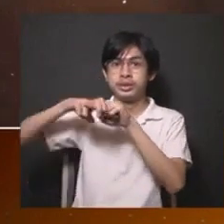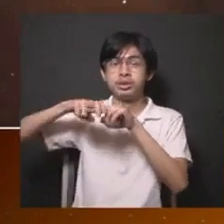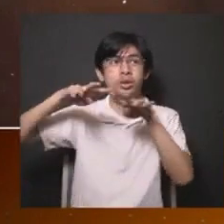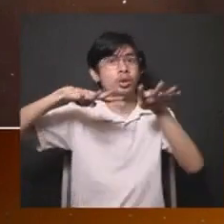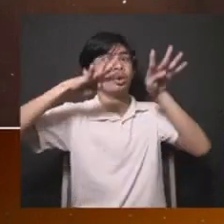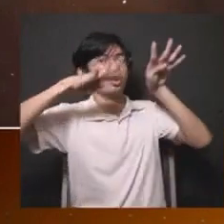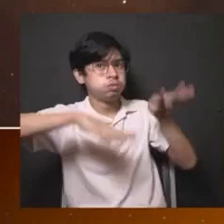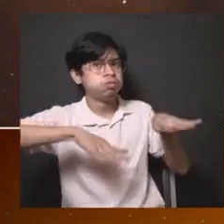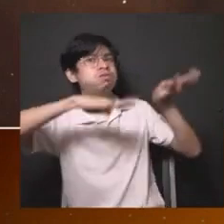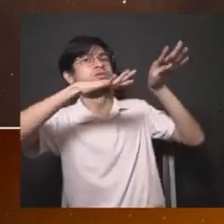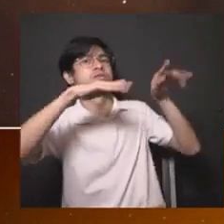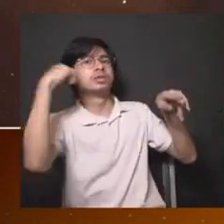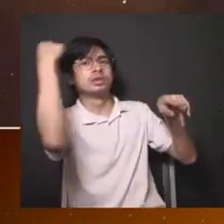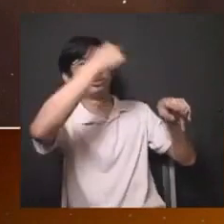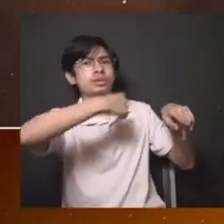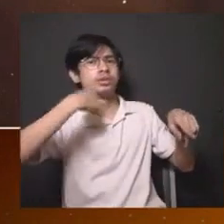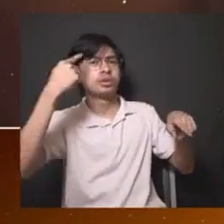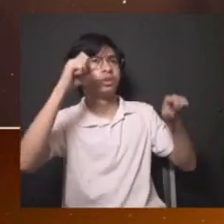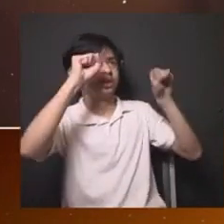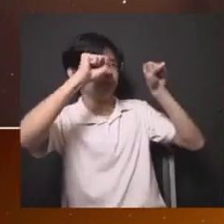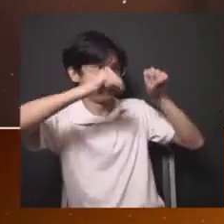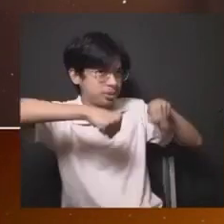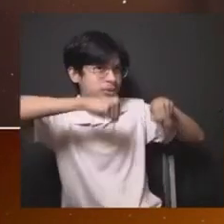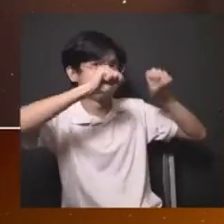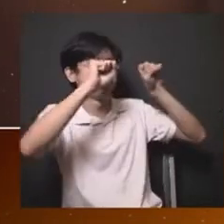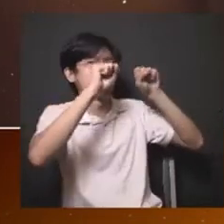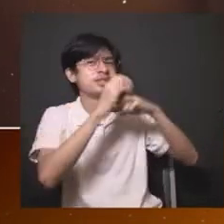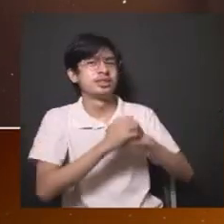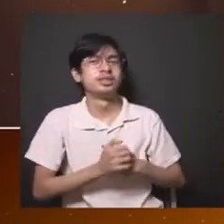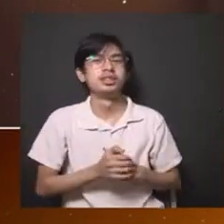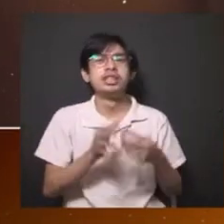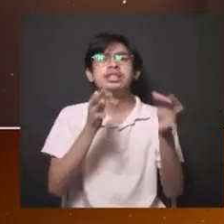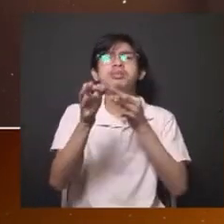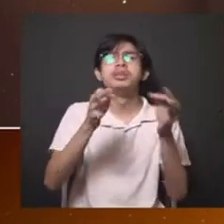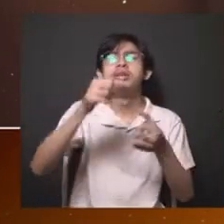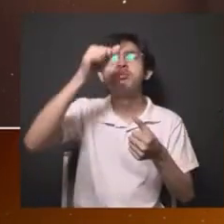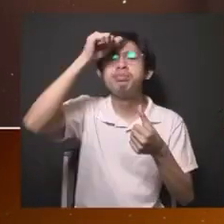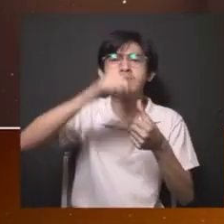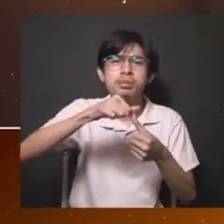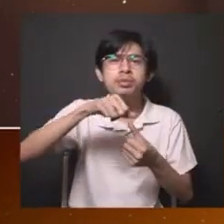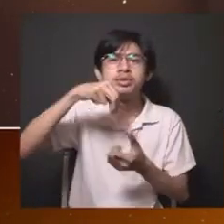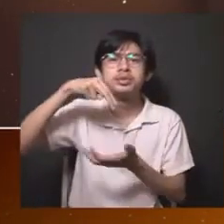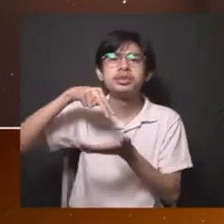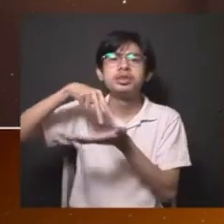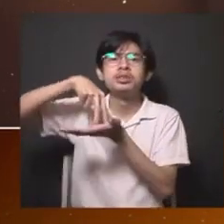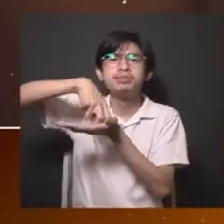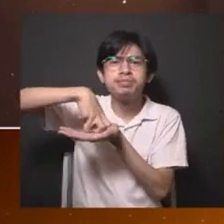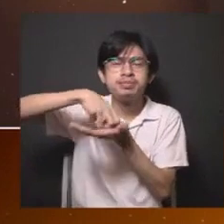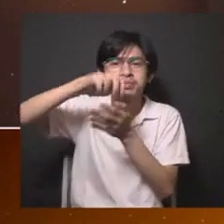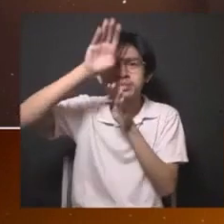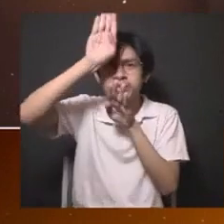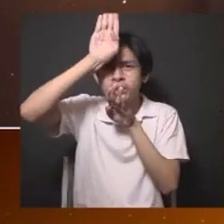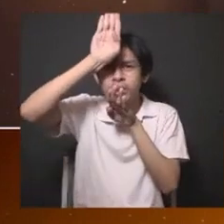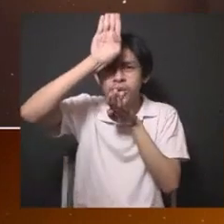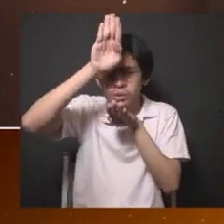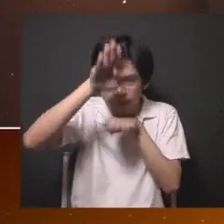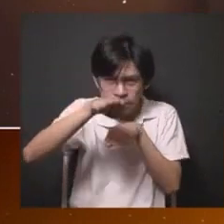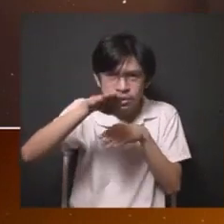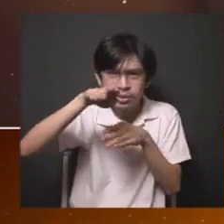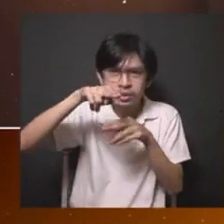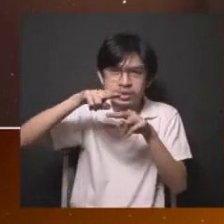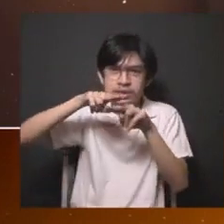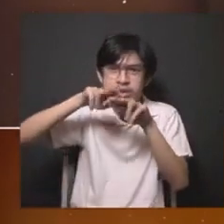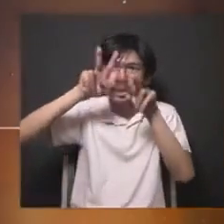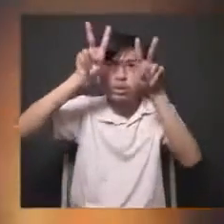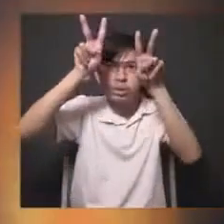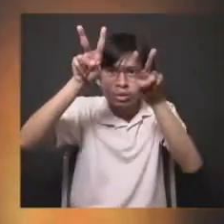Now let me talk about that for a moment. They bowed down in front of him with their faces to the ground. Remember that 20 years ago, there was a